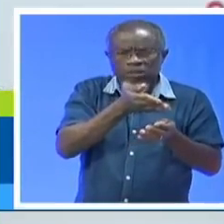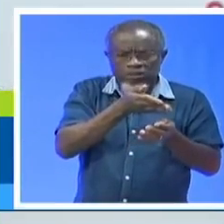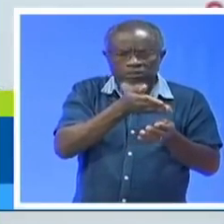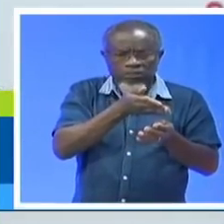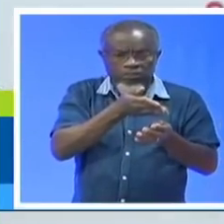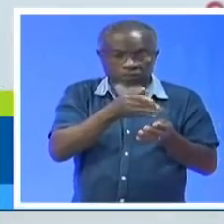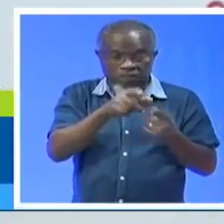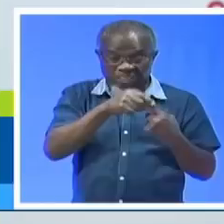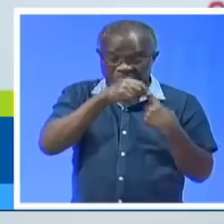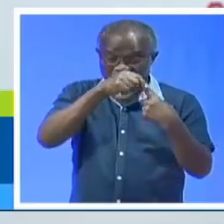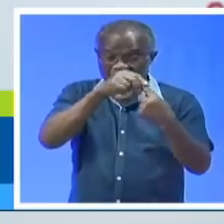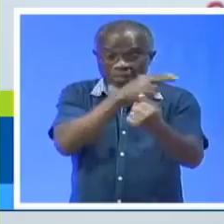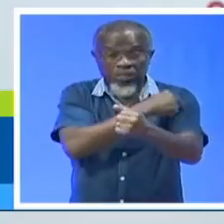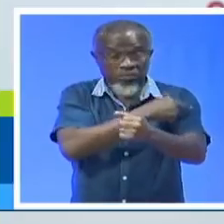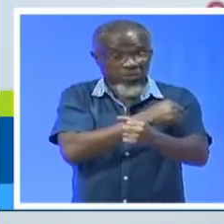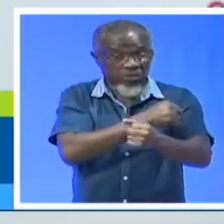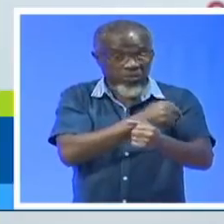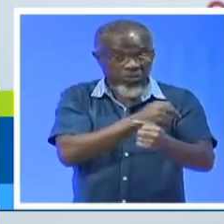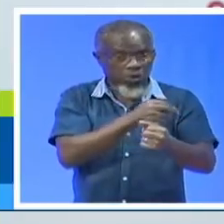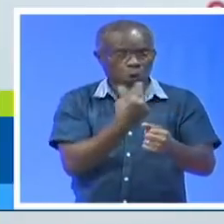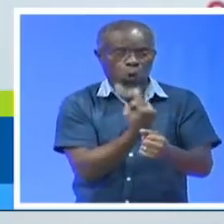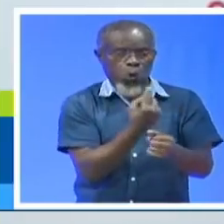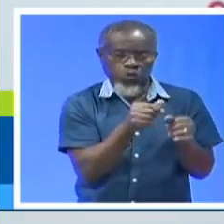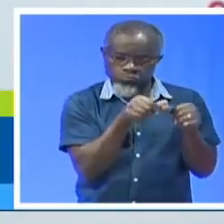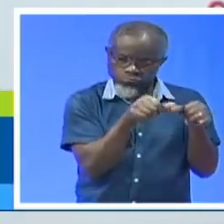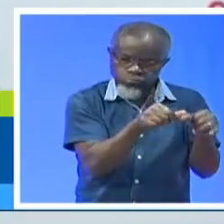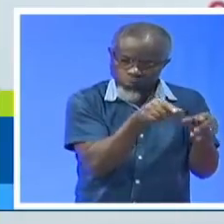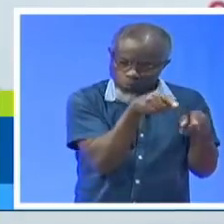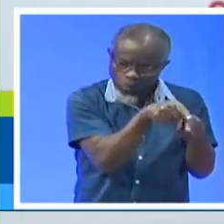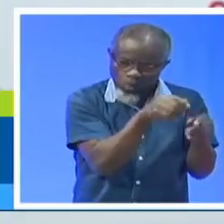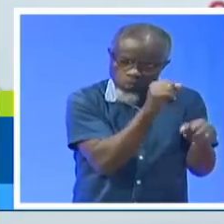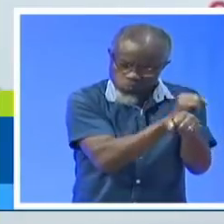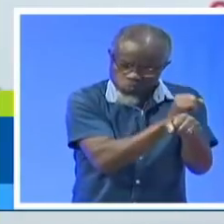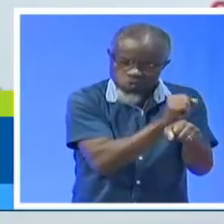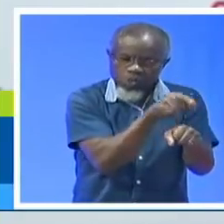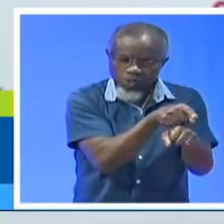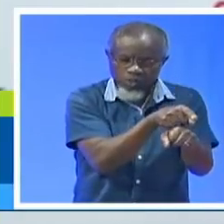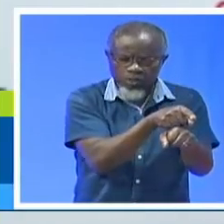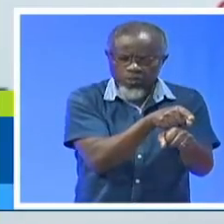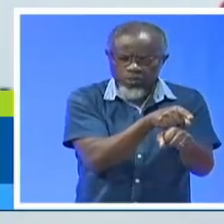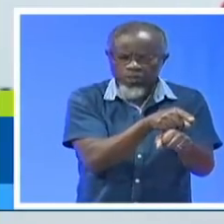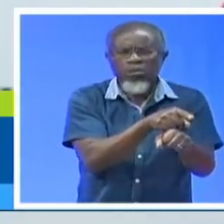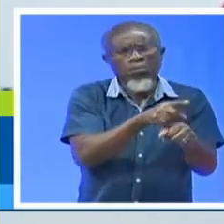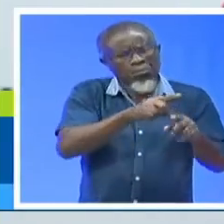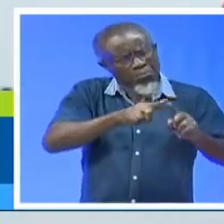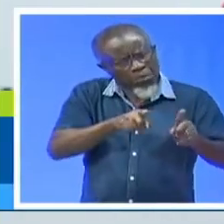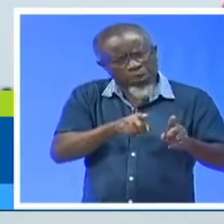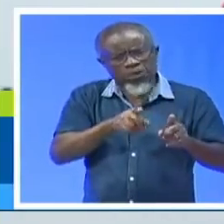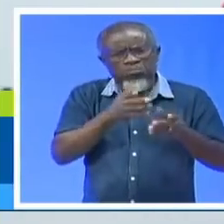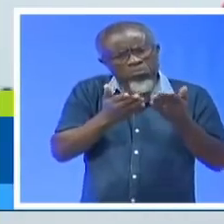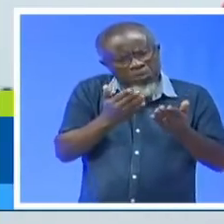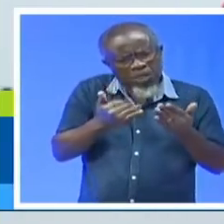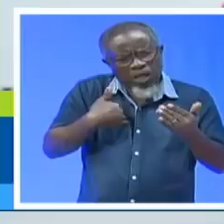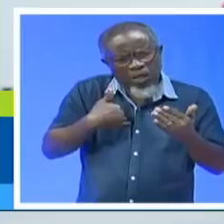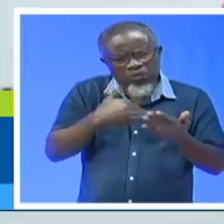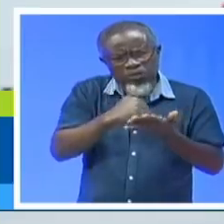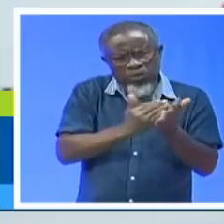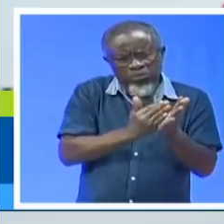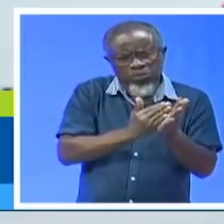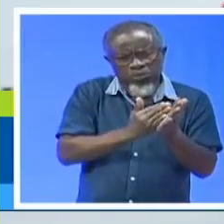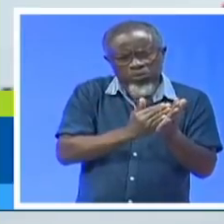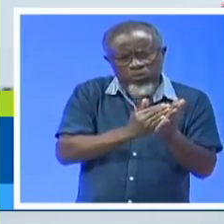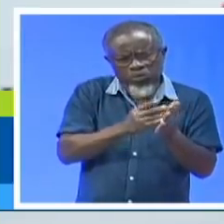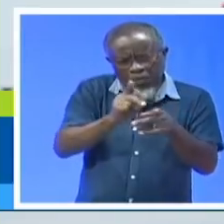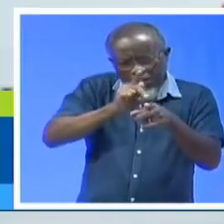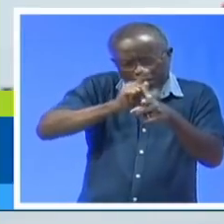exclusively. However, there will be some interaction between specialists and some nurses